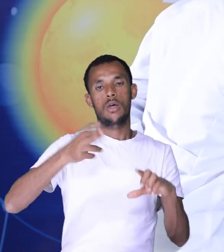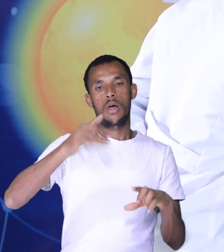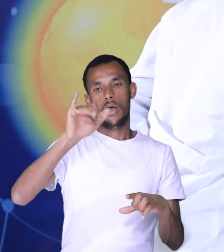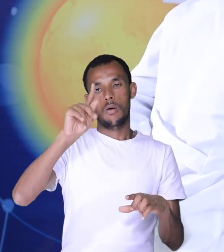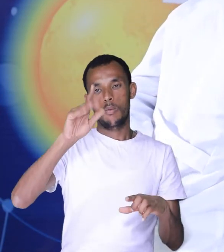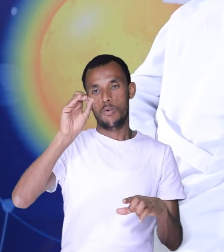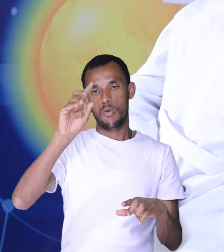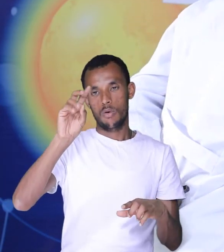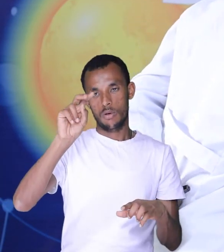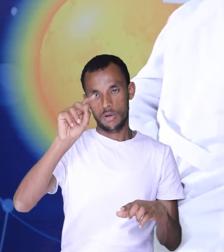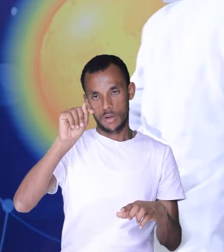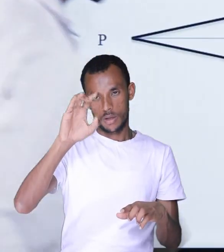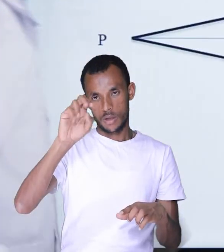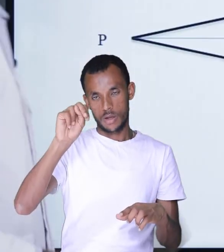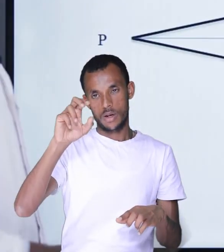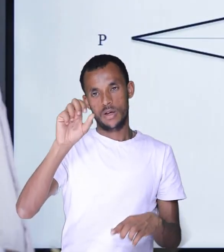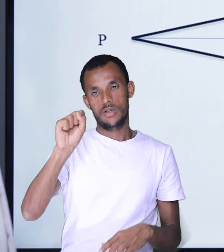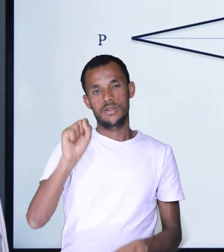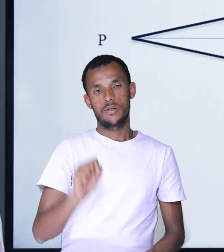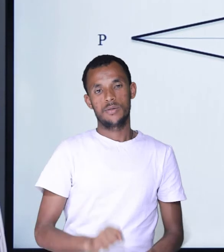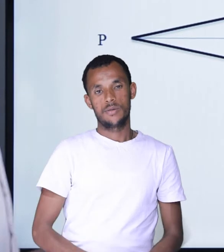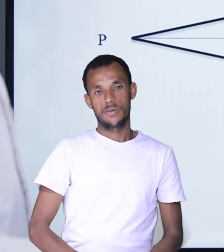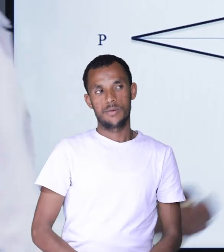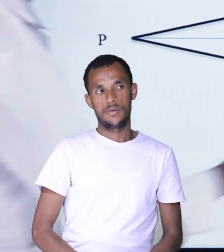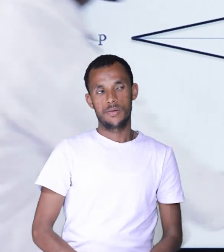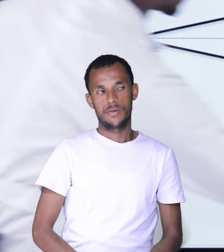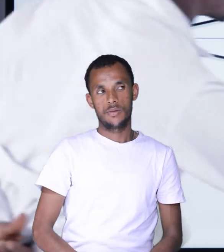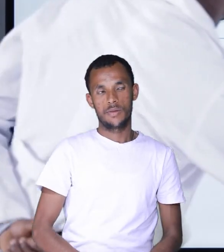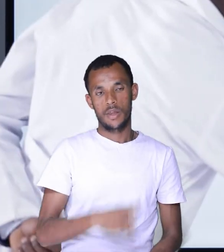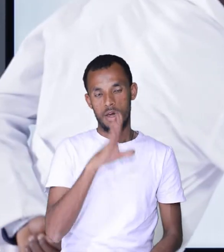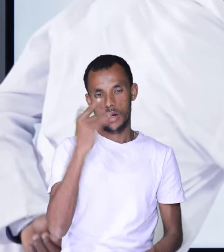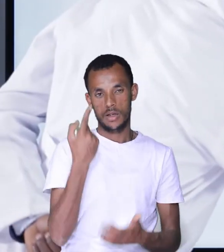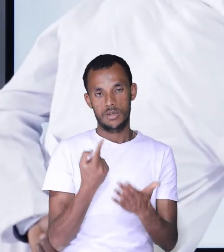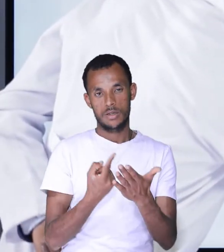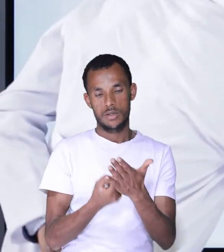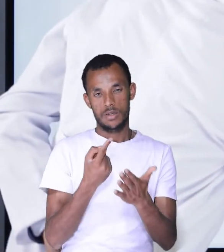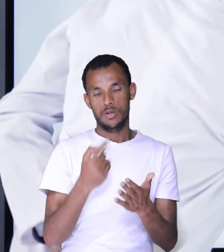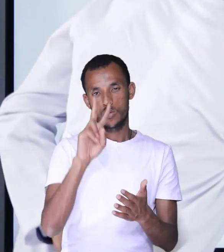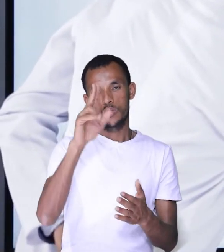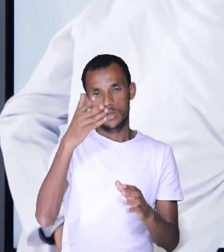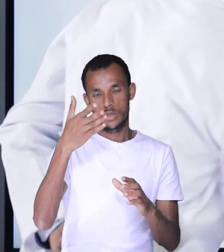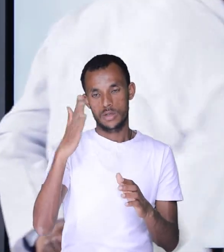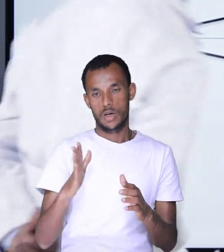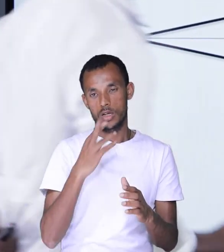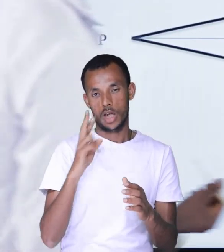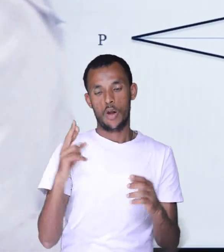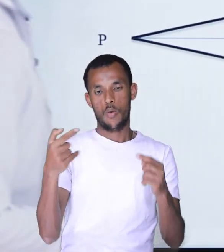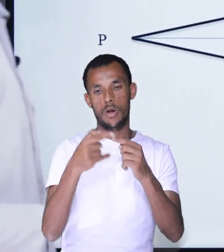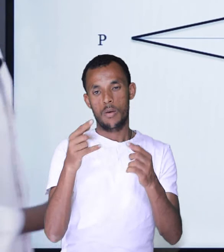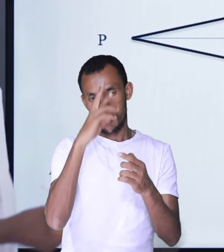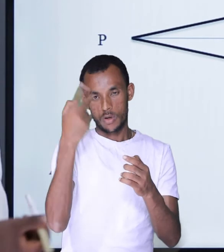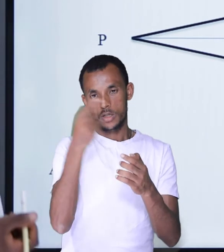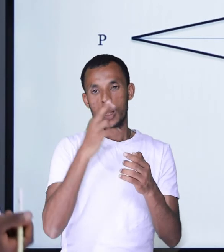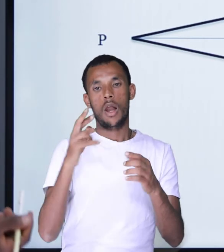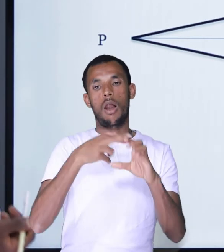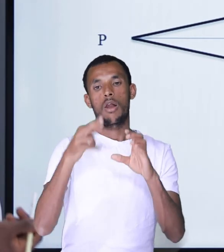hypotenuse. The hypotenuse one. And these two sides are congruent because they are radii